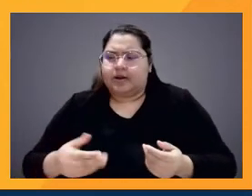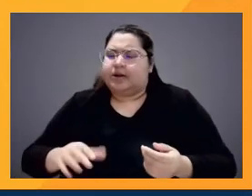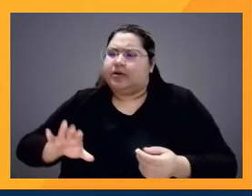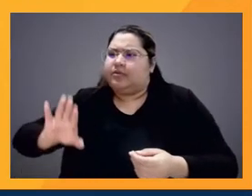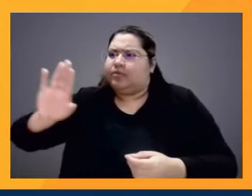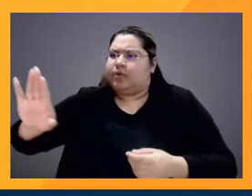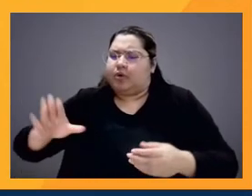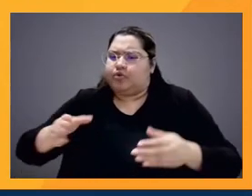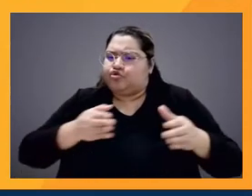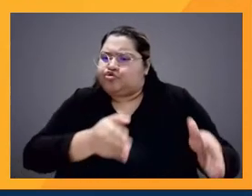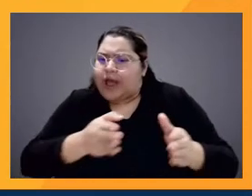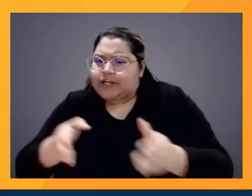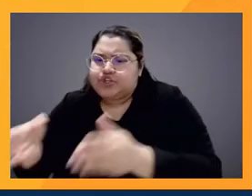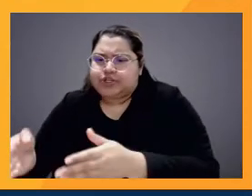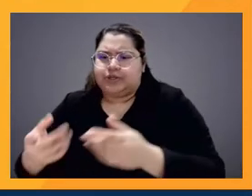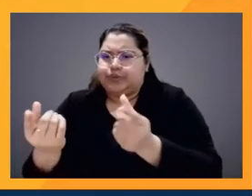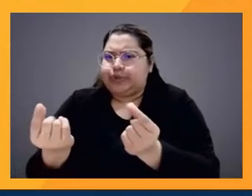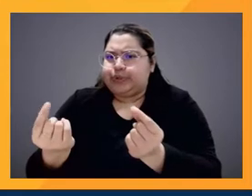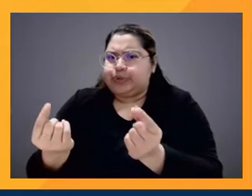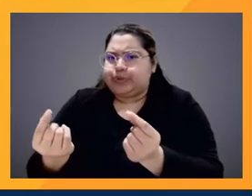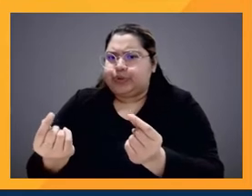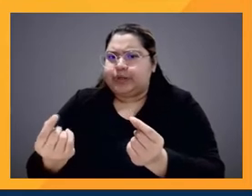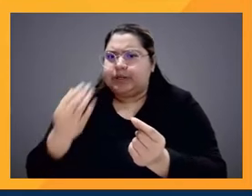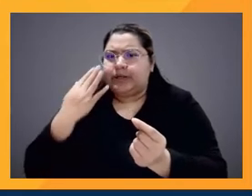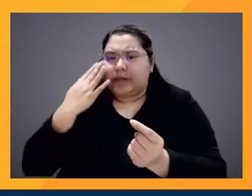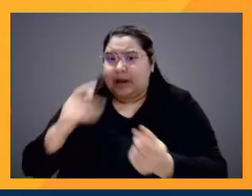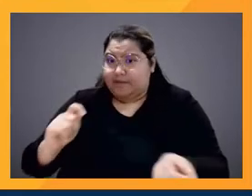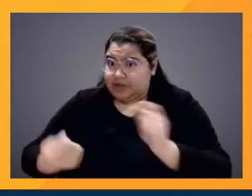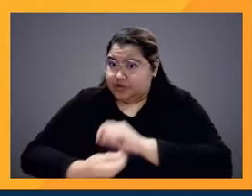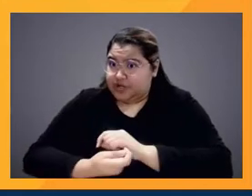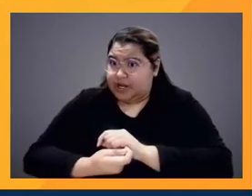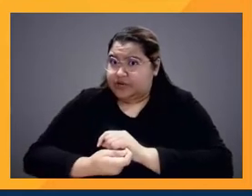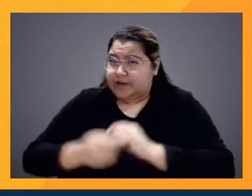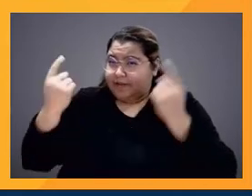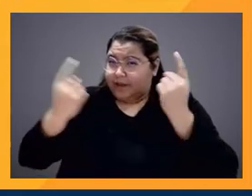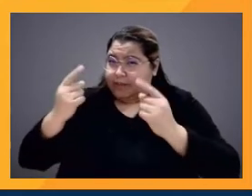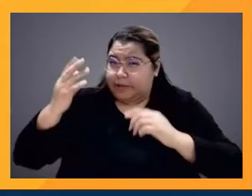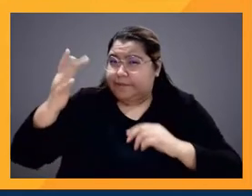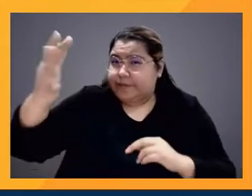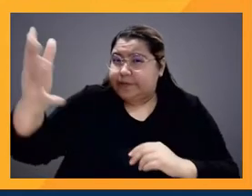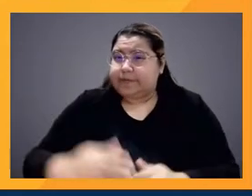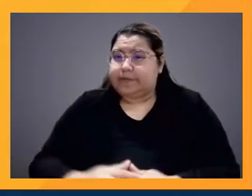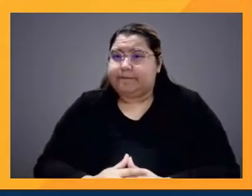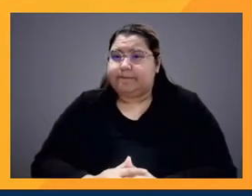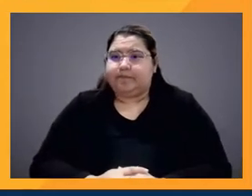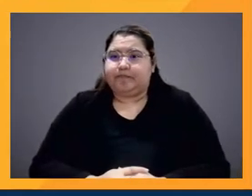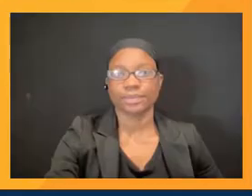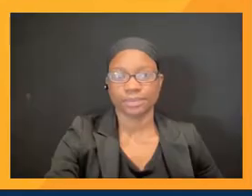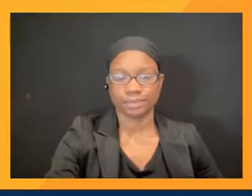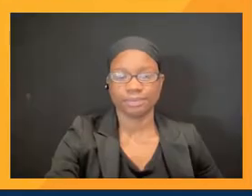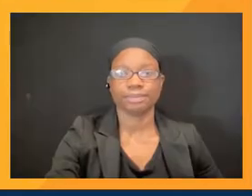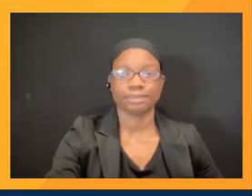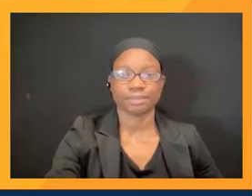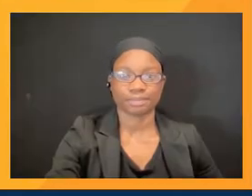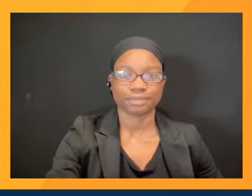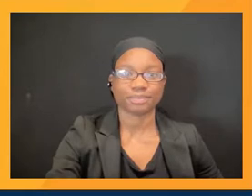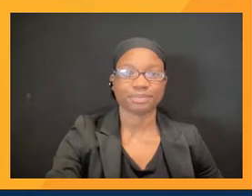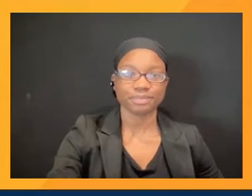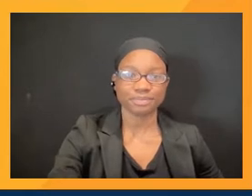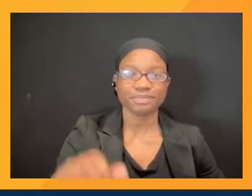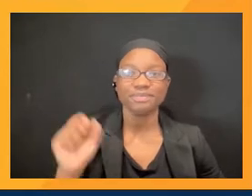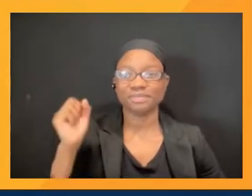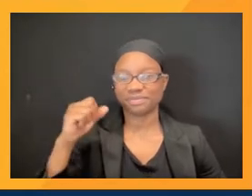at least in the foreseeable future. That's why people should get vaccinated. But one of the things that I think about within the context of